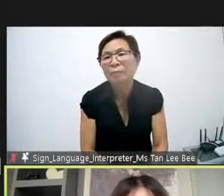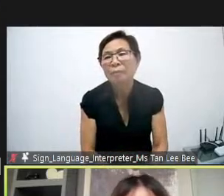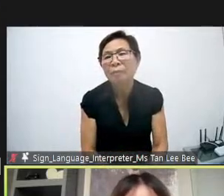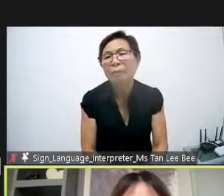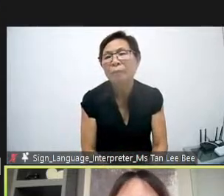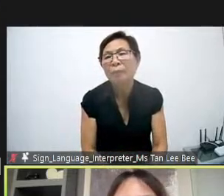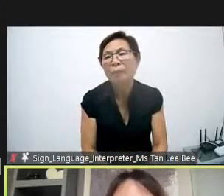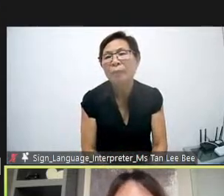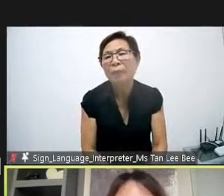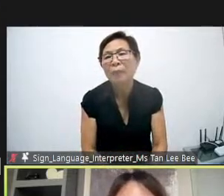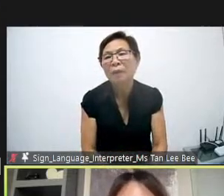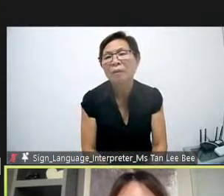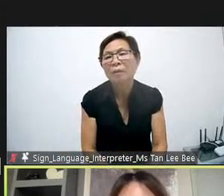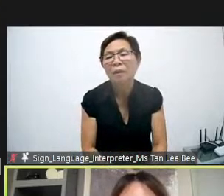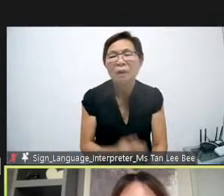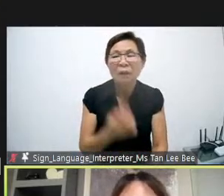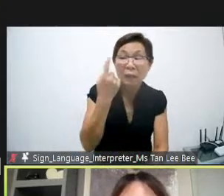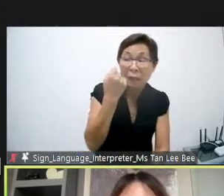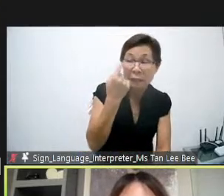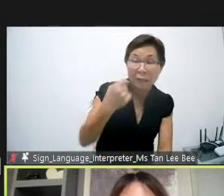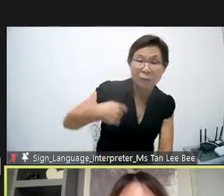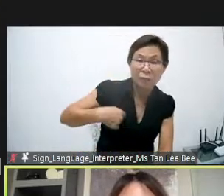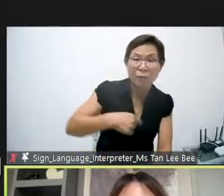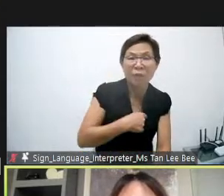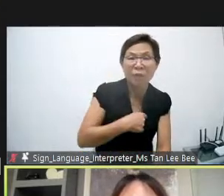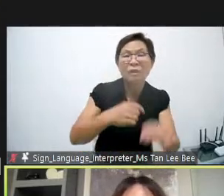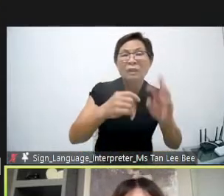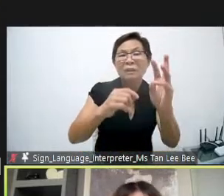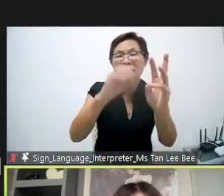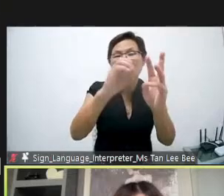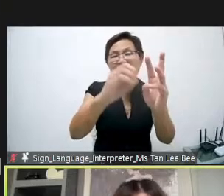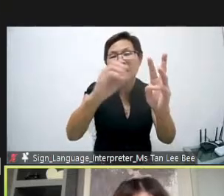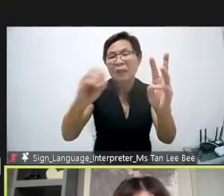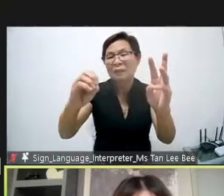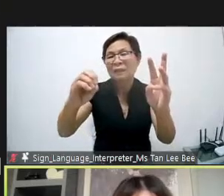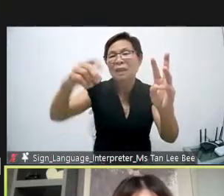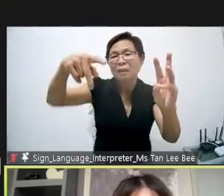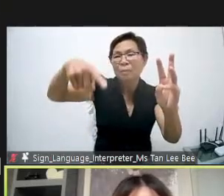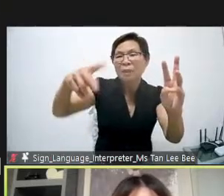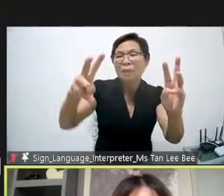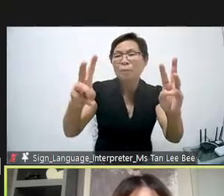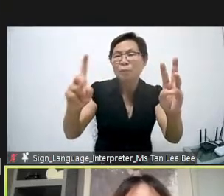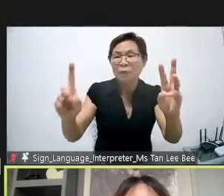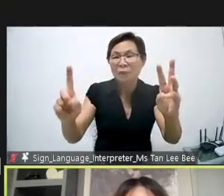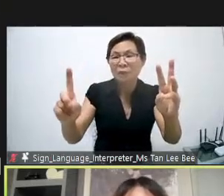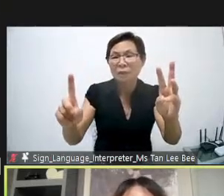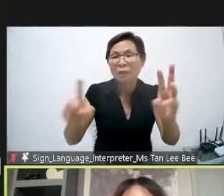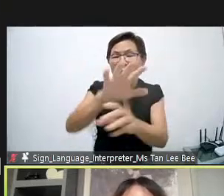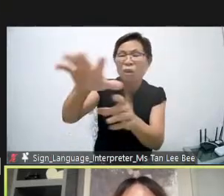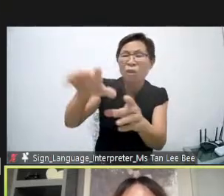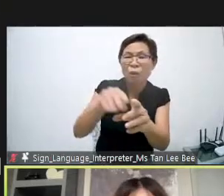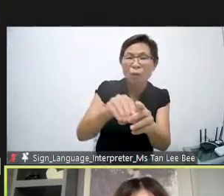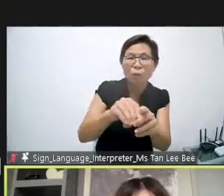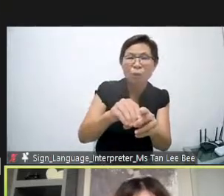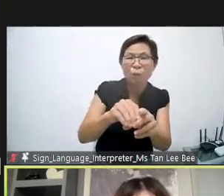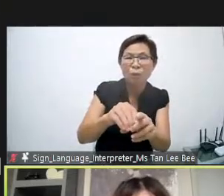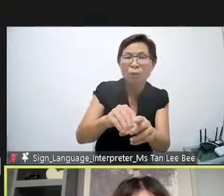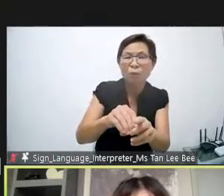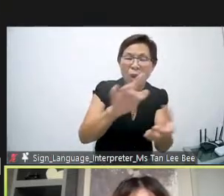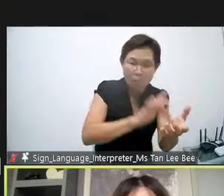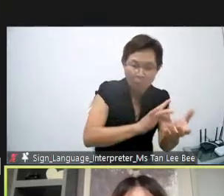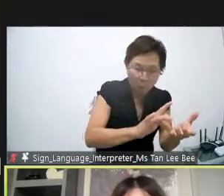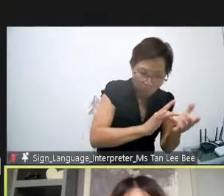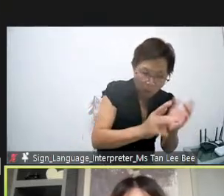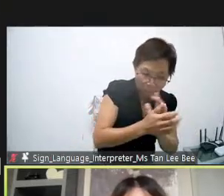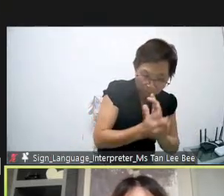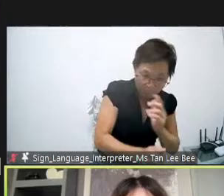Currently, can have 600 PWD, including by mobile